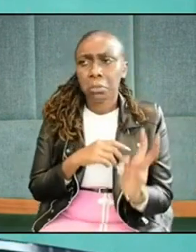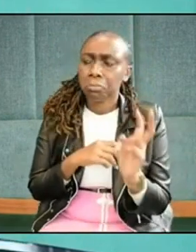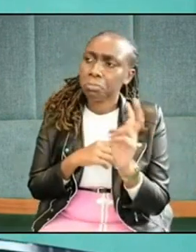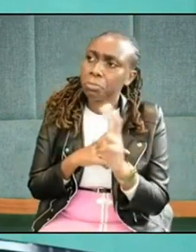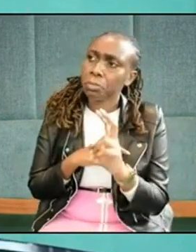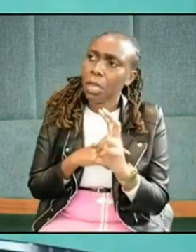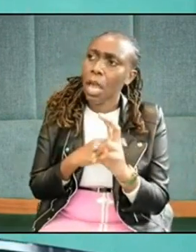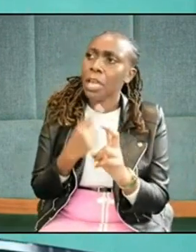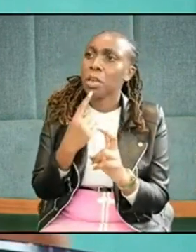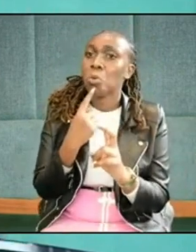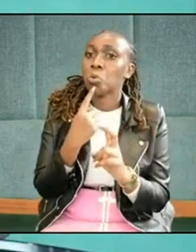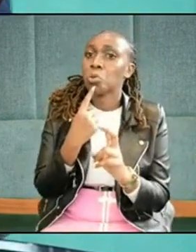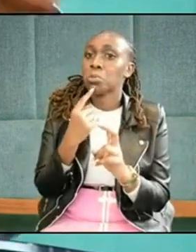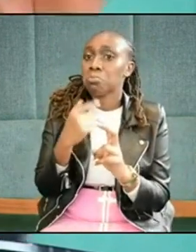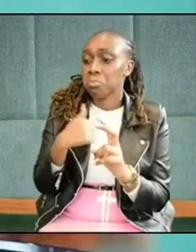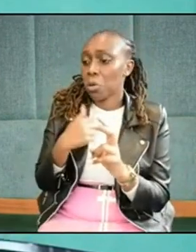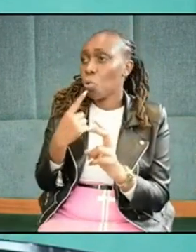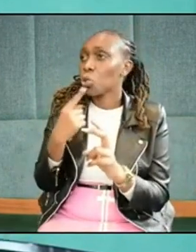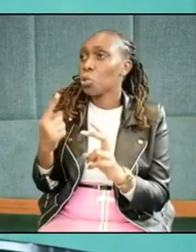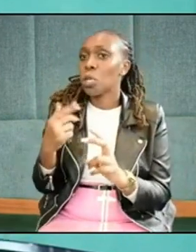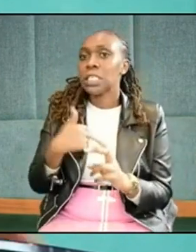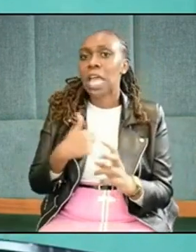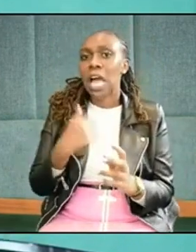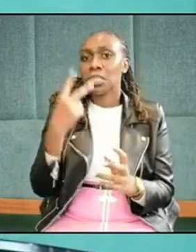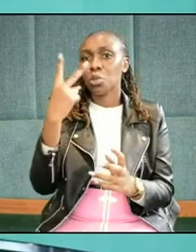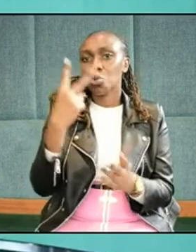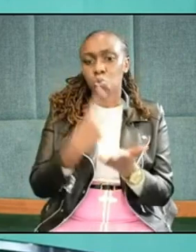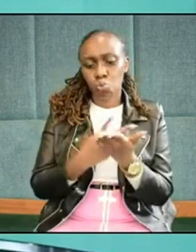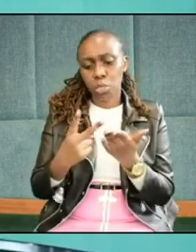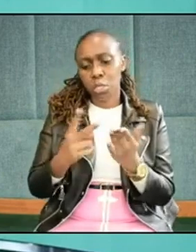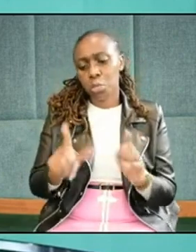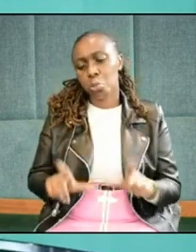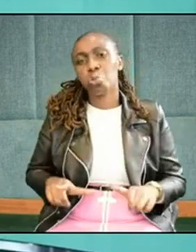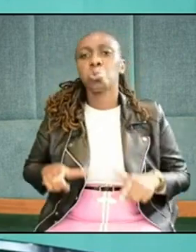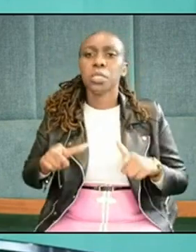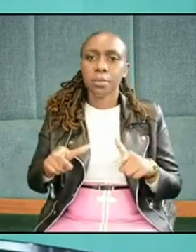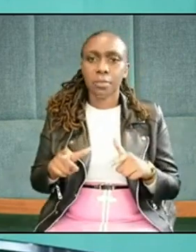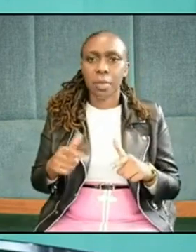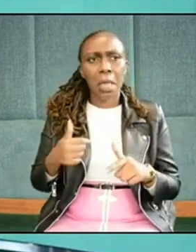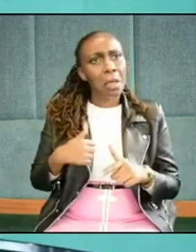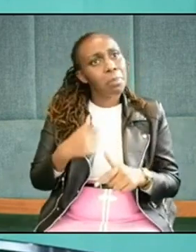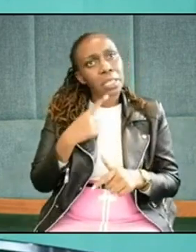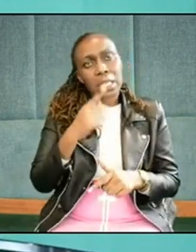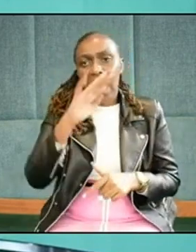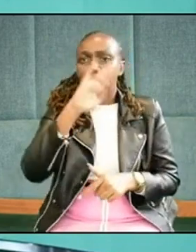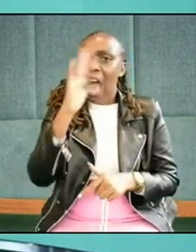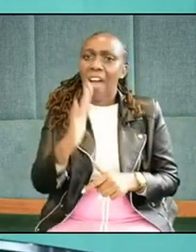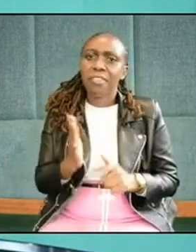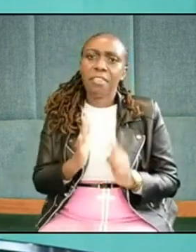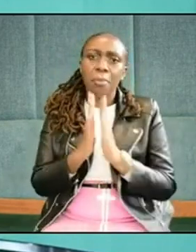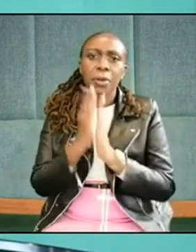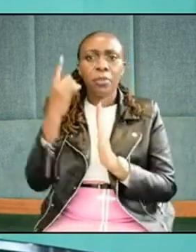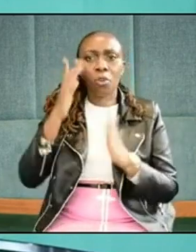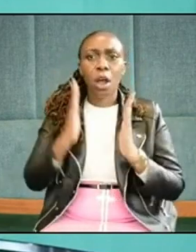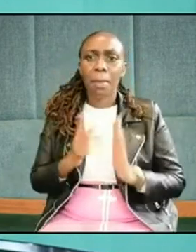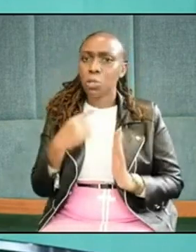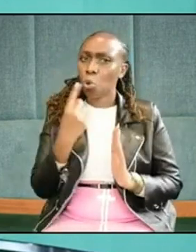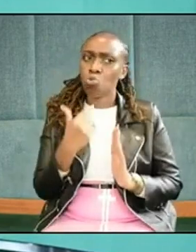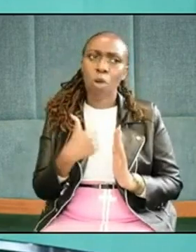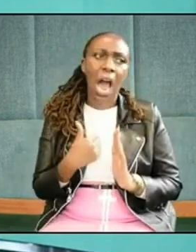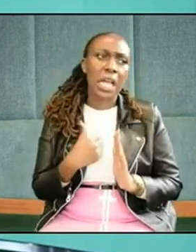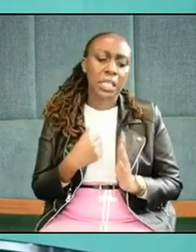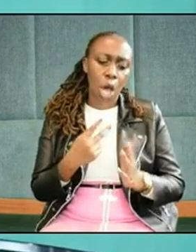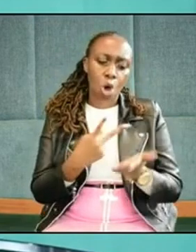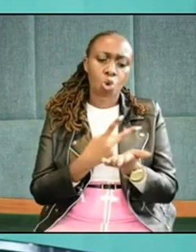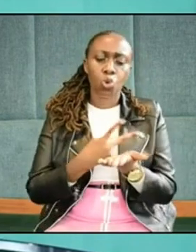only 4 days to live. Actually, no, 2 weeks to live. And I said, "I've never prayed for a person who had 2 weeks to live. How am I